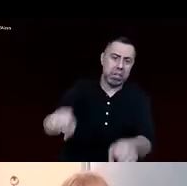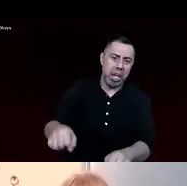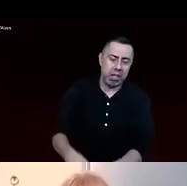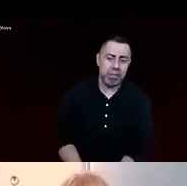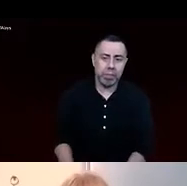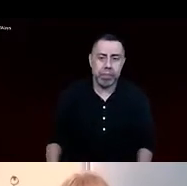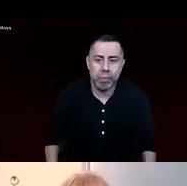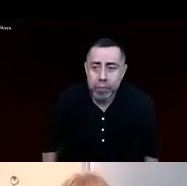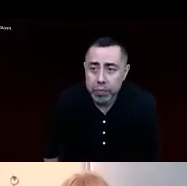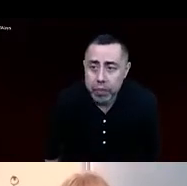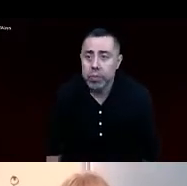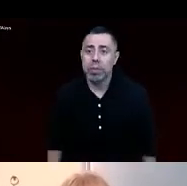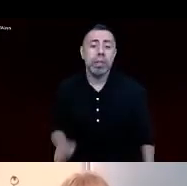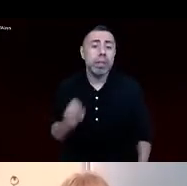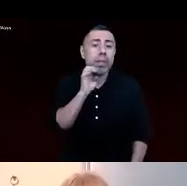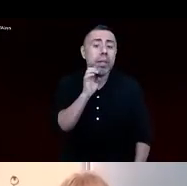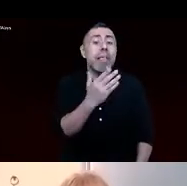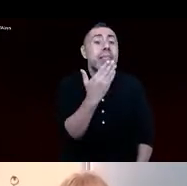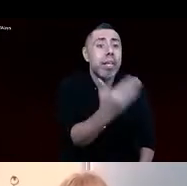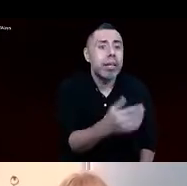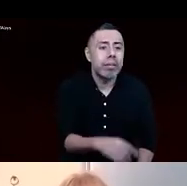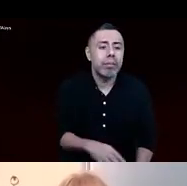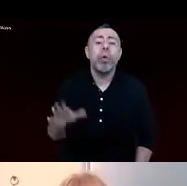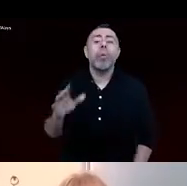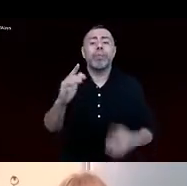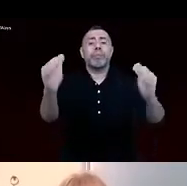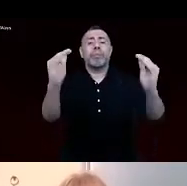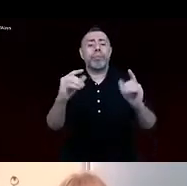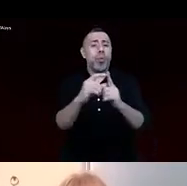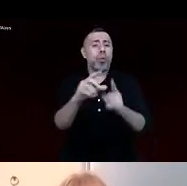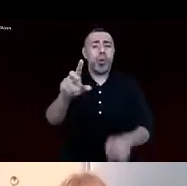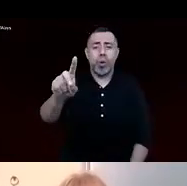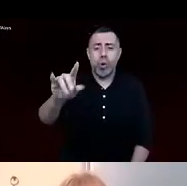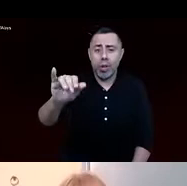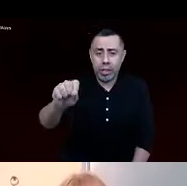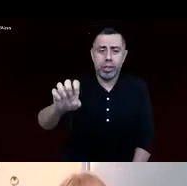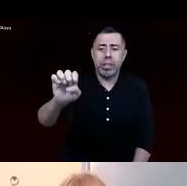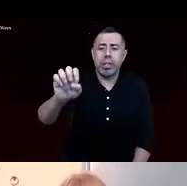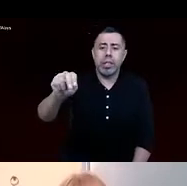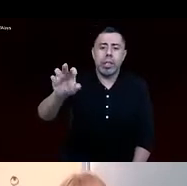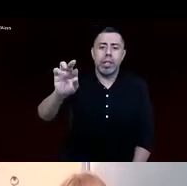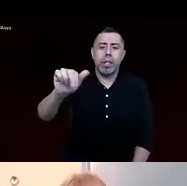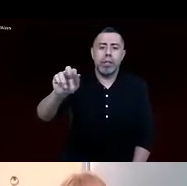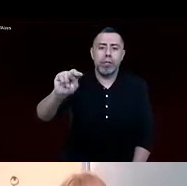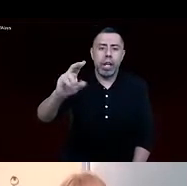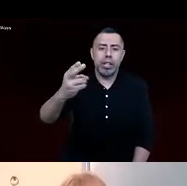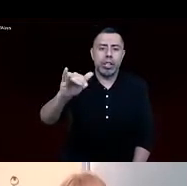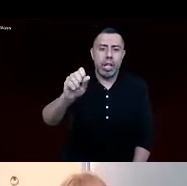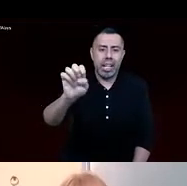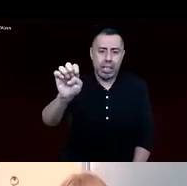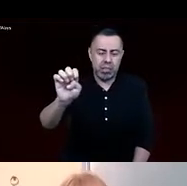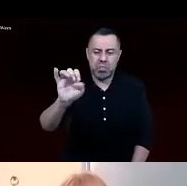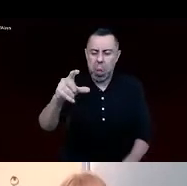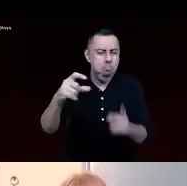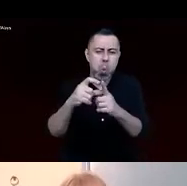Thank you for that, Dr. And disenfranchisement, anyone who's not a member of the majority and